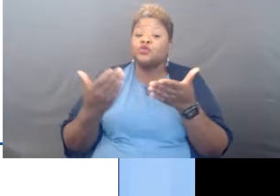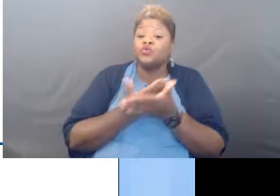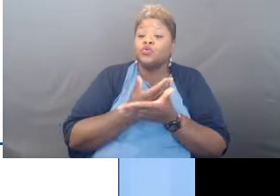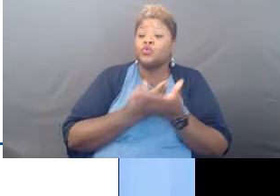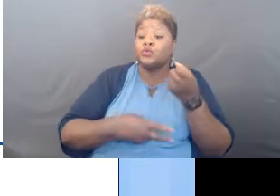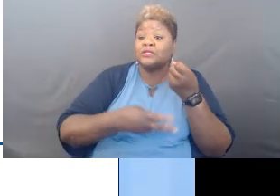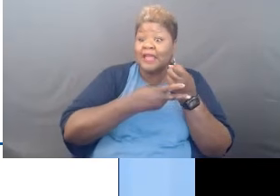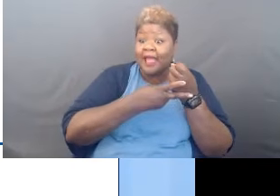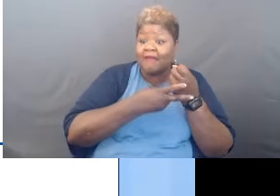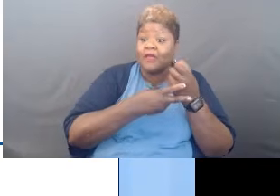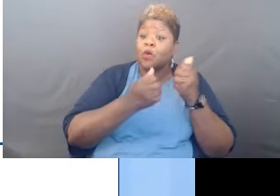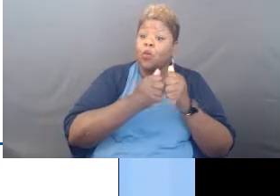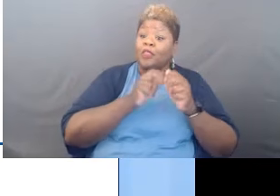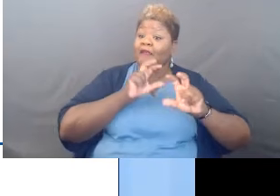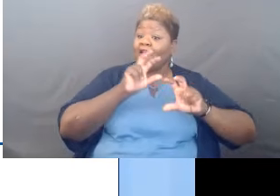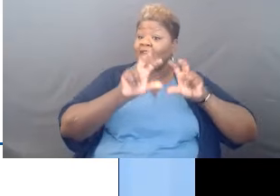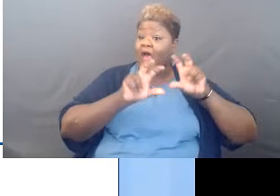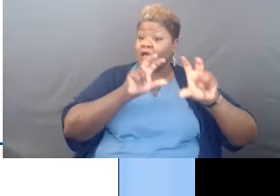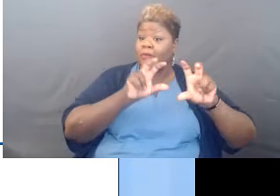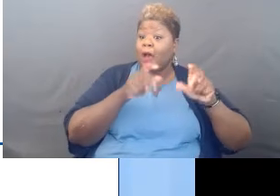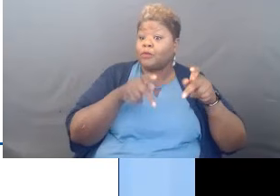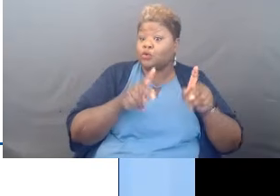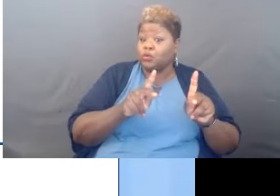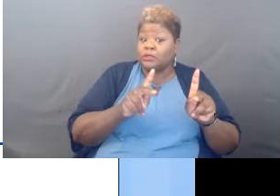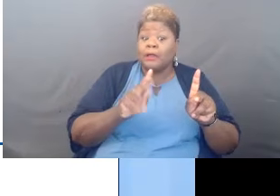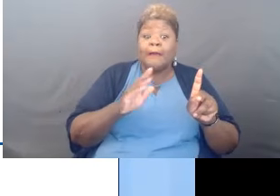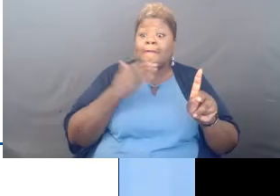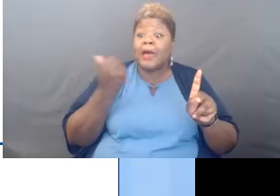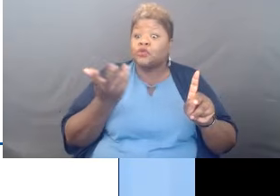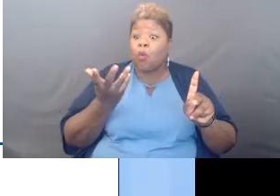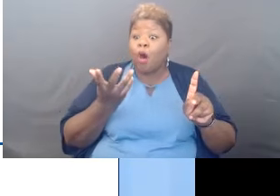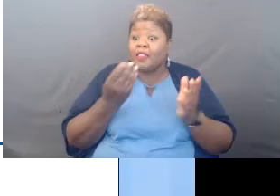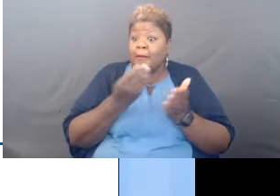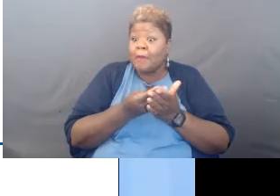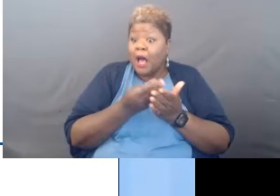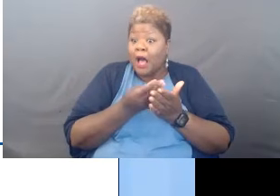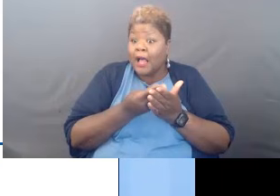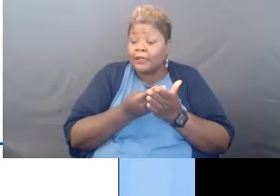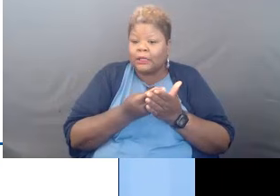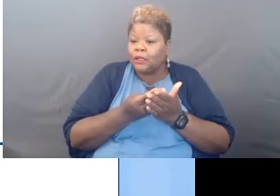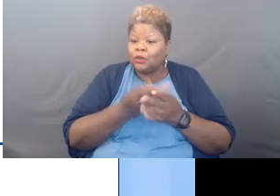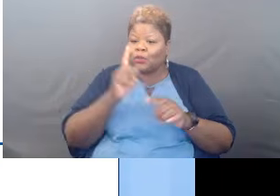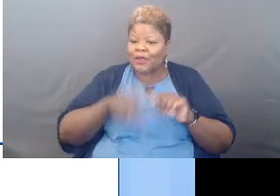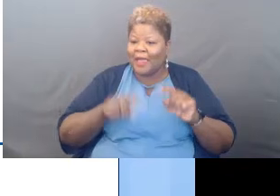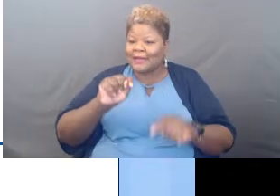investment opportunities. And the best thing of all, the earnings on the accounts are tax-free.